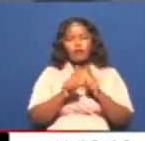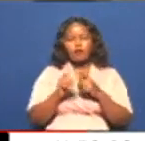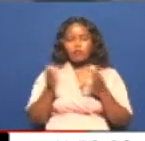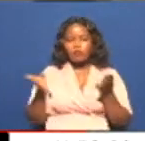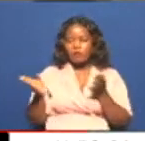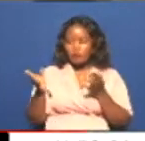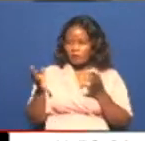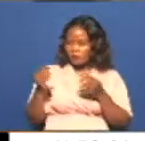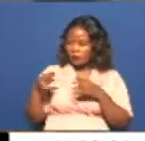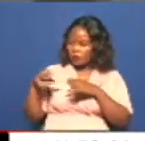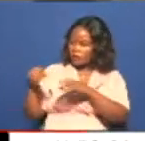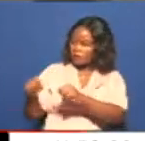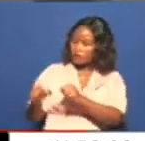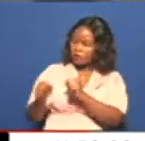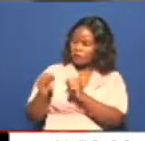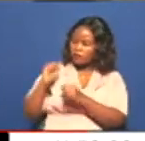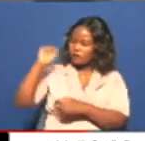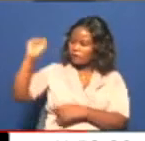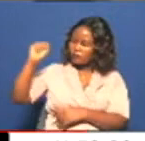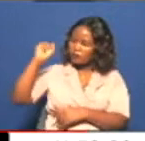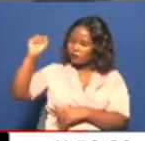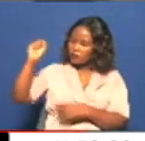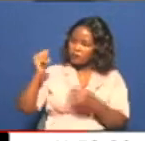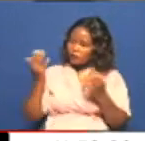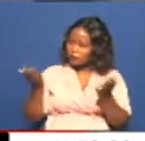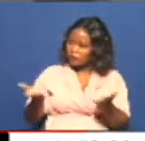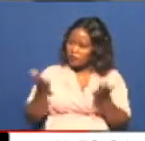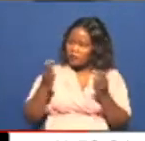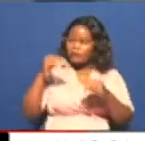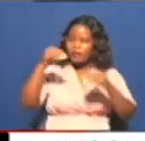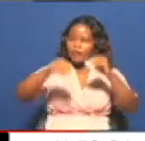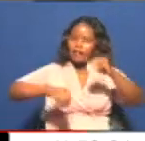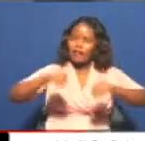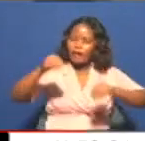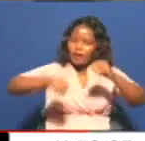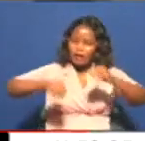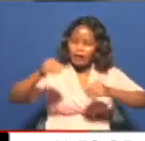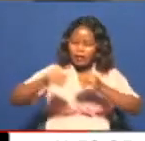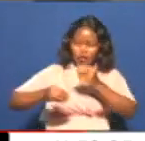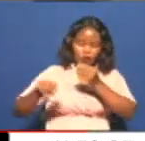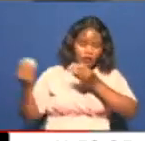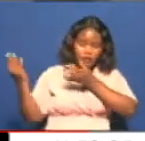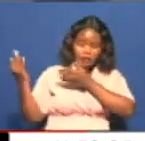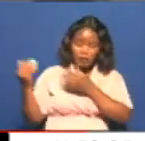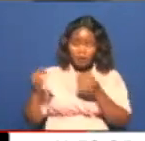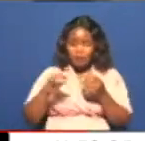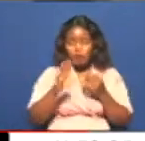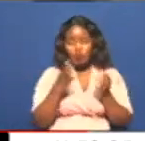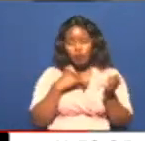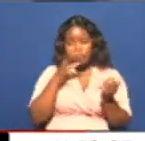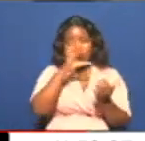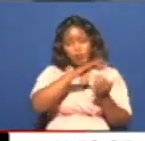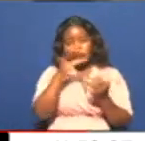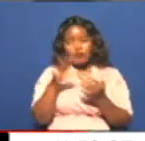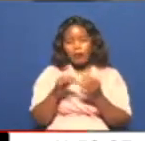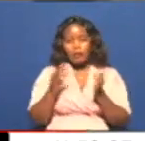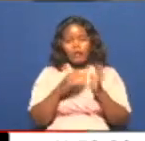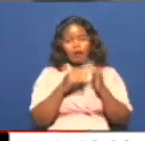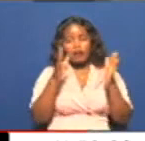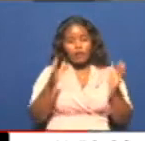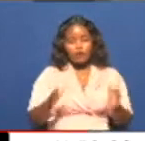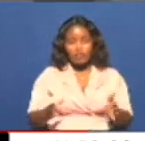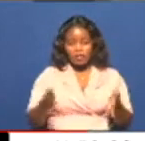sensitization. Mm-hmm. That, you know, an election is coming, you need to elect your leader, you need a voting